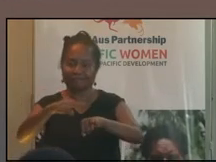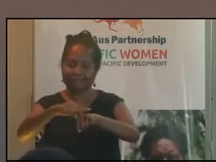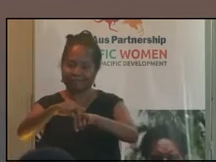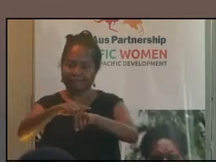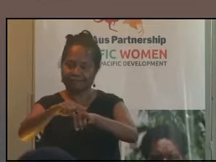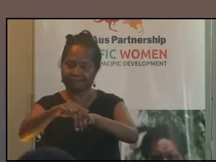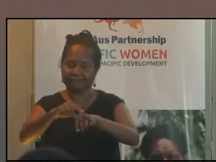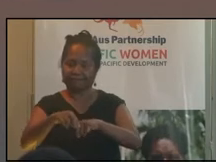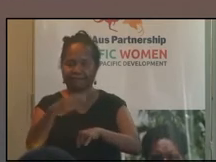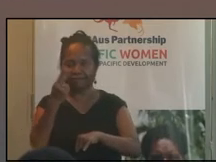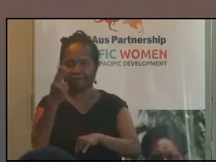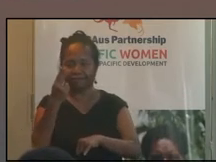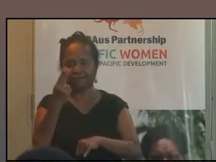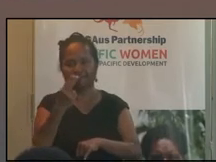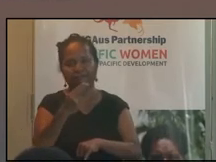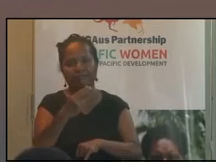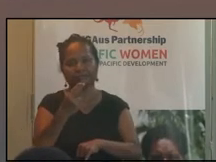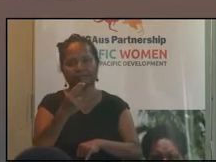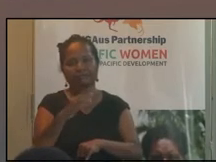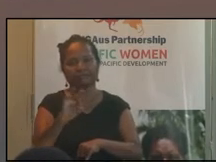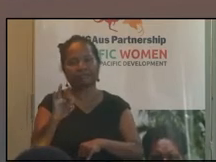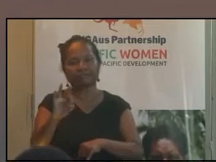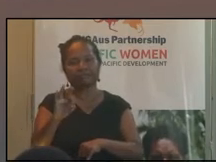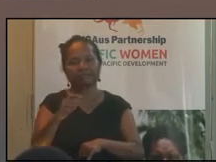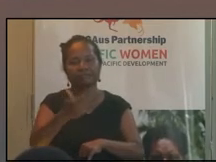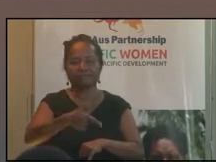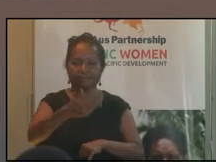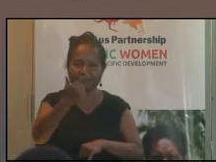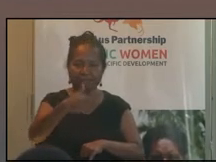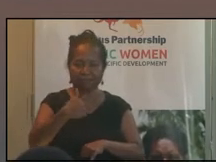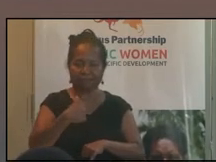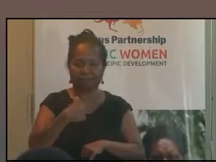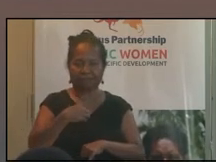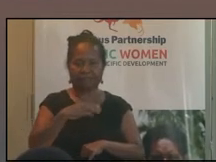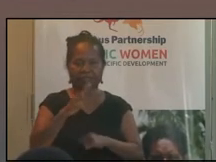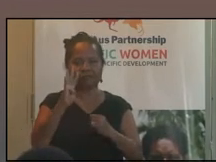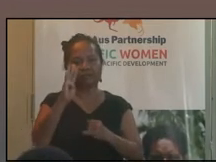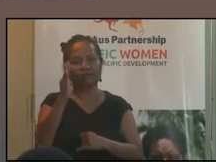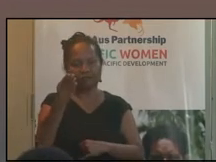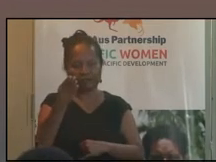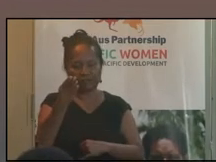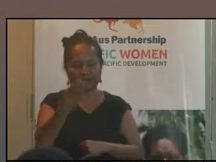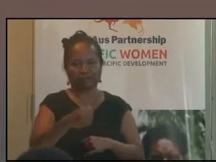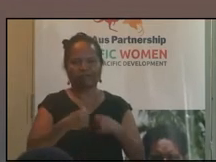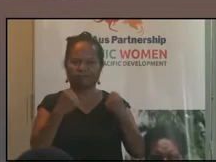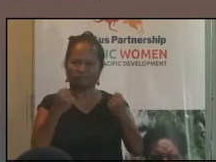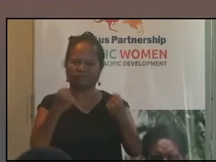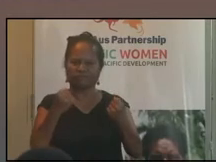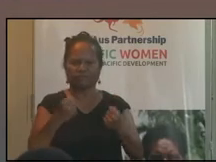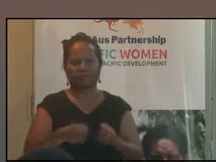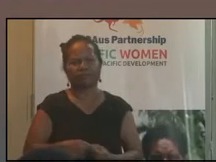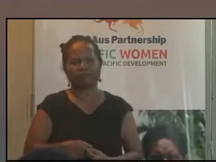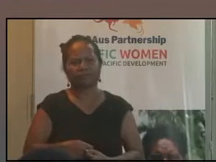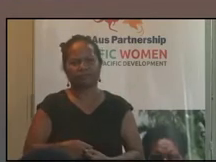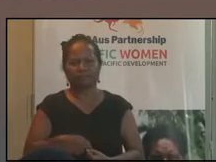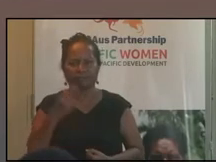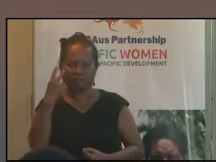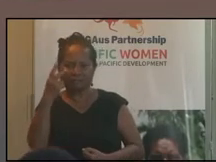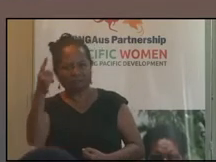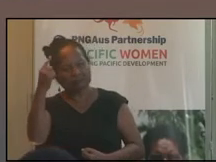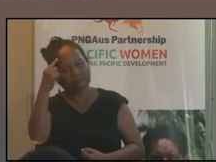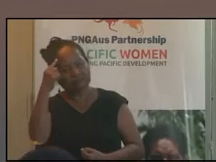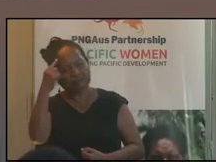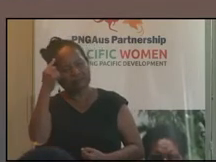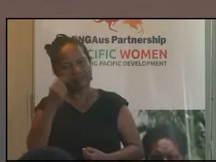the 2017 elections for the East Sibuk regional seat and I came fourth, so I have my own very strong views on my experience at the polls,